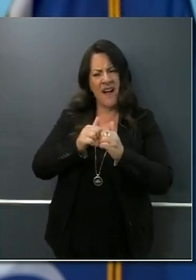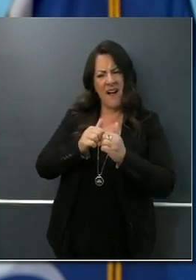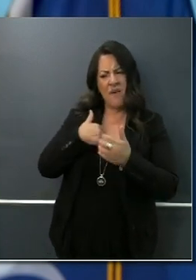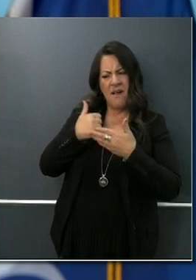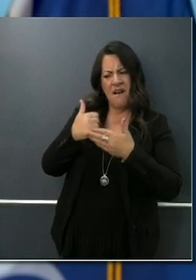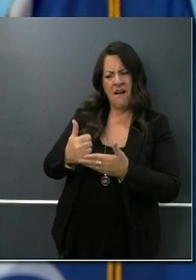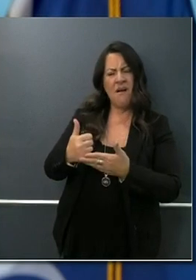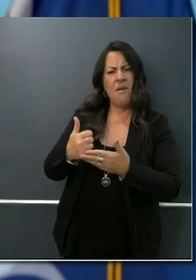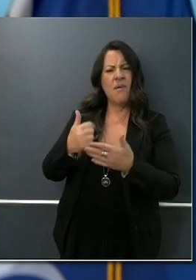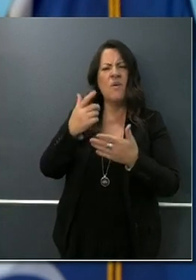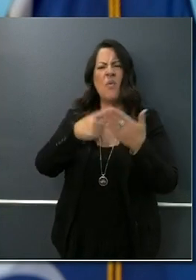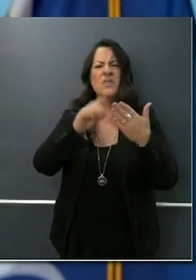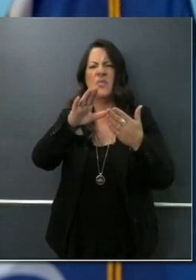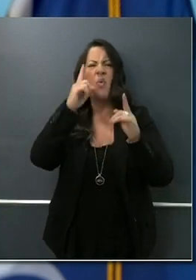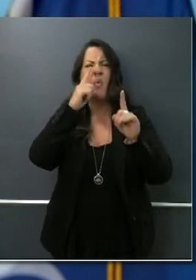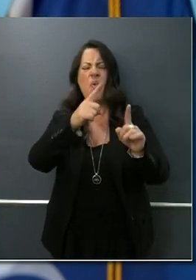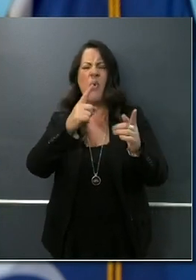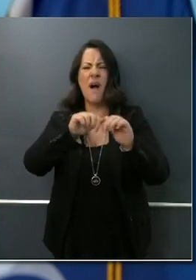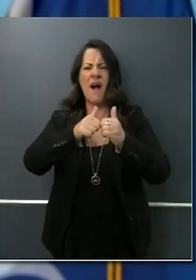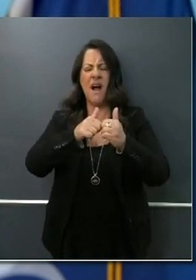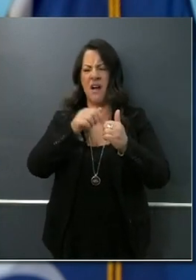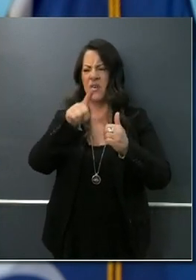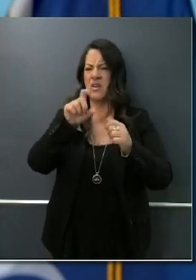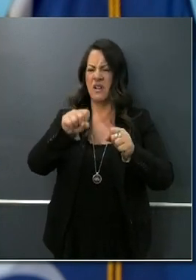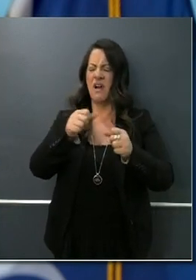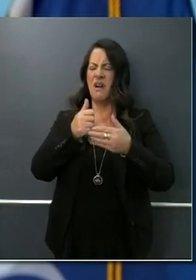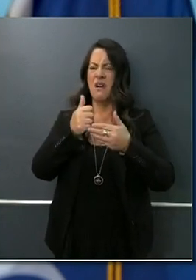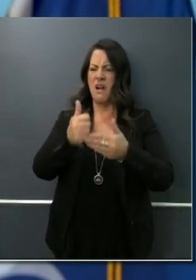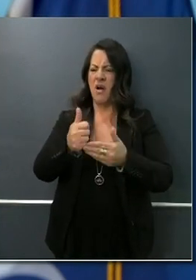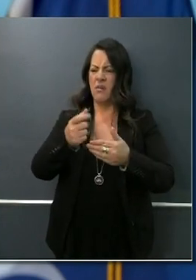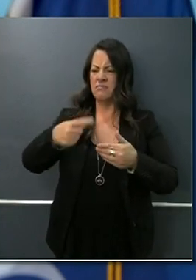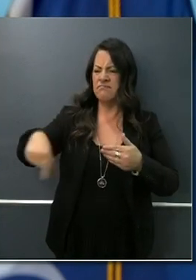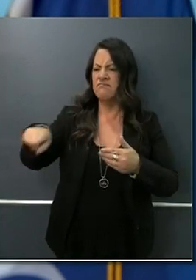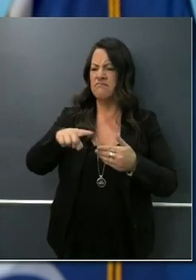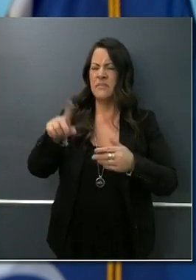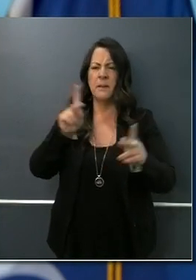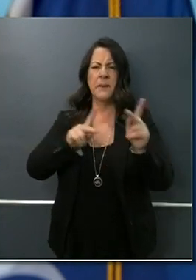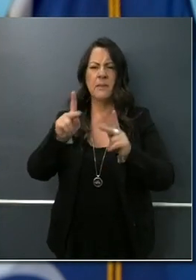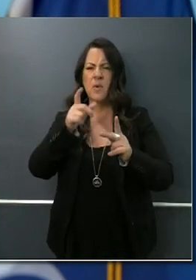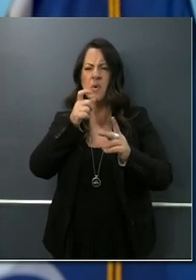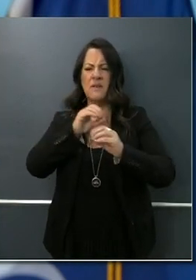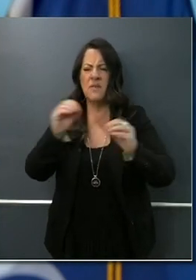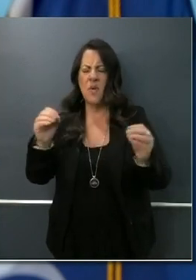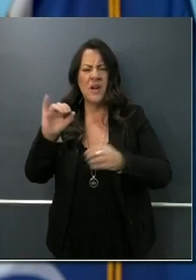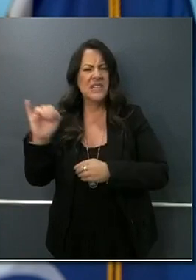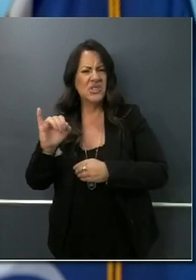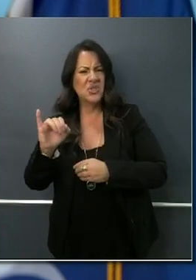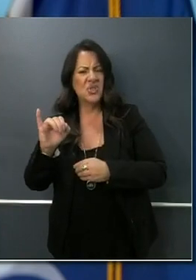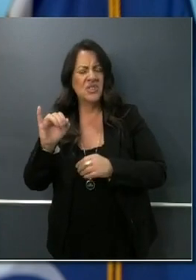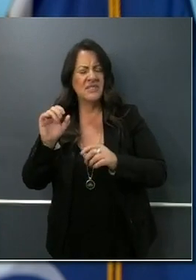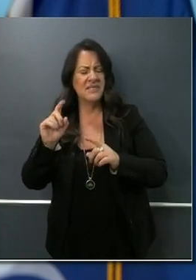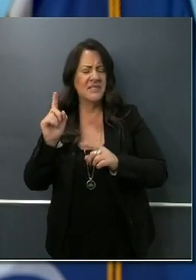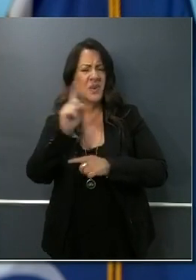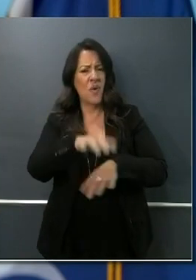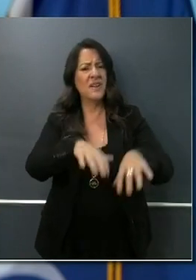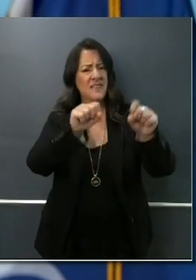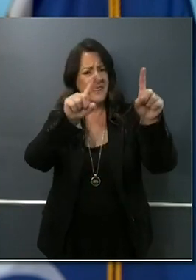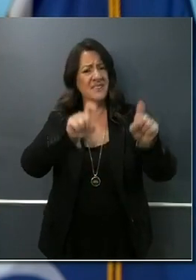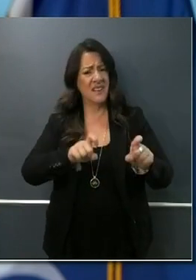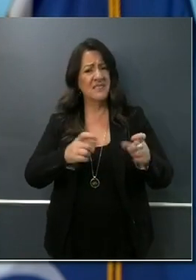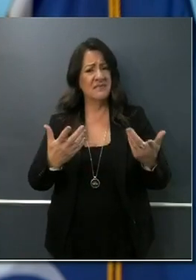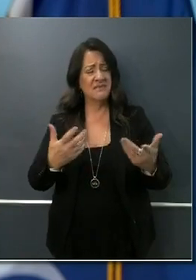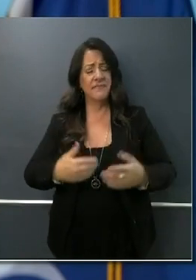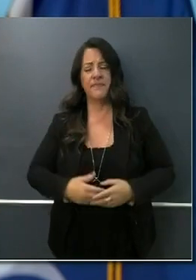California's testing goals are being complicated by lack of health coverage? Yeah, I have Dr. Galley here could talk